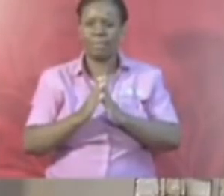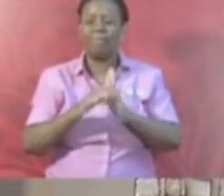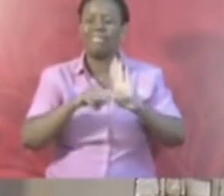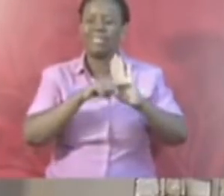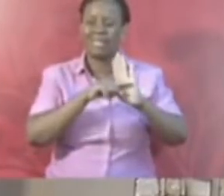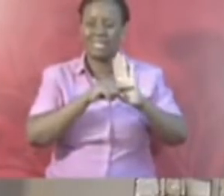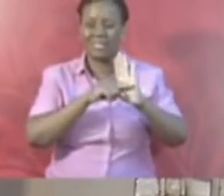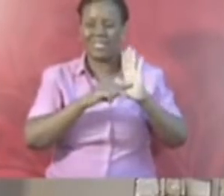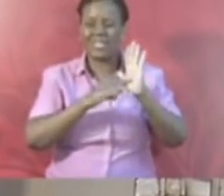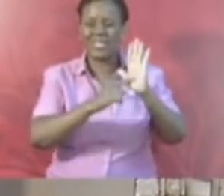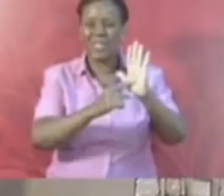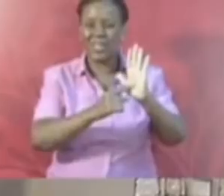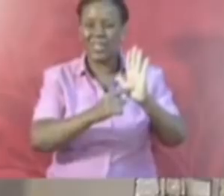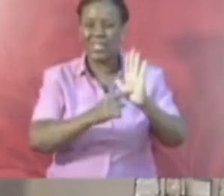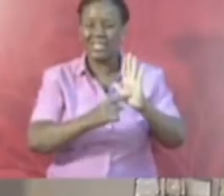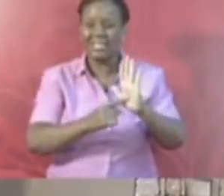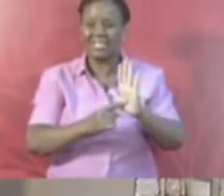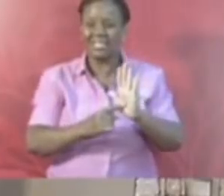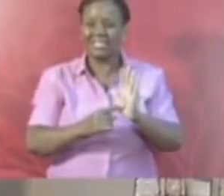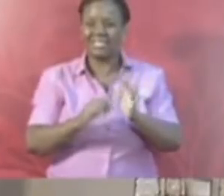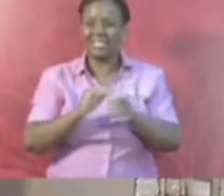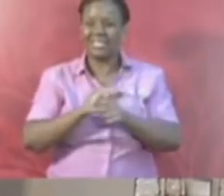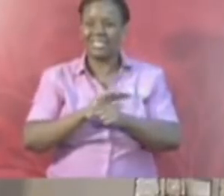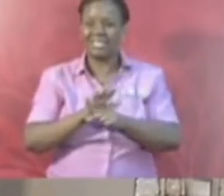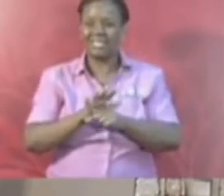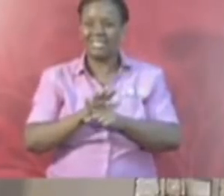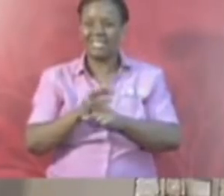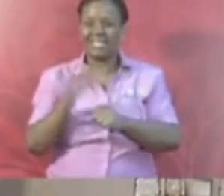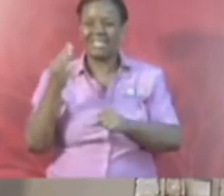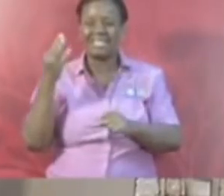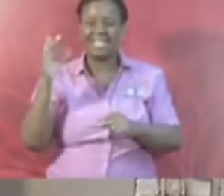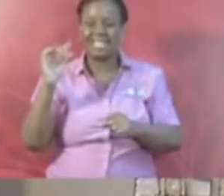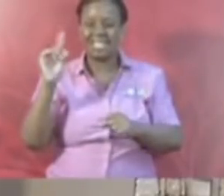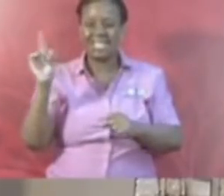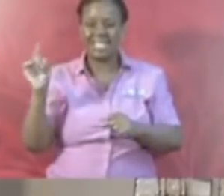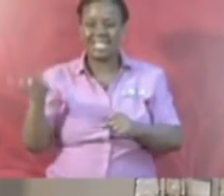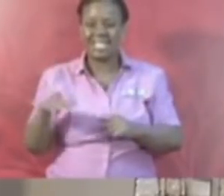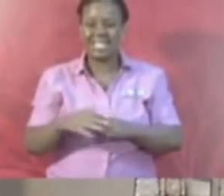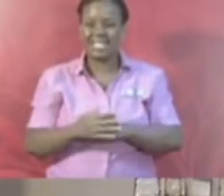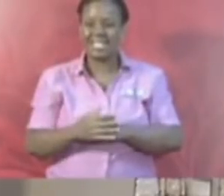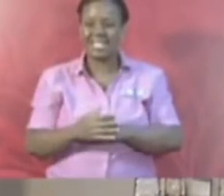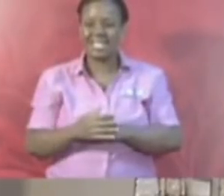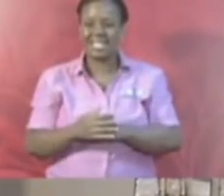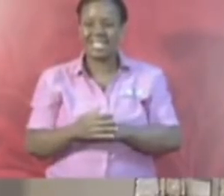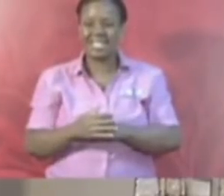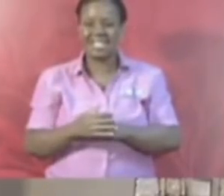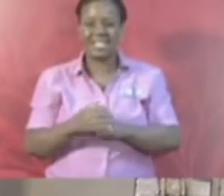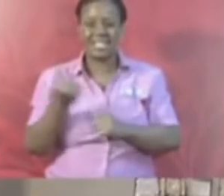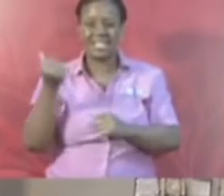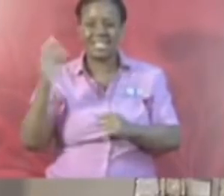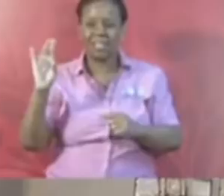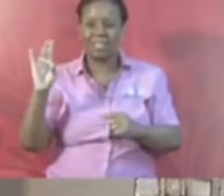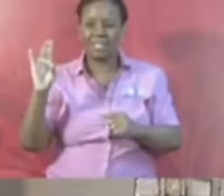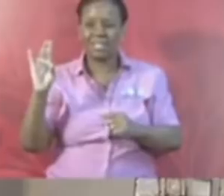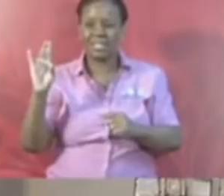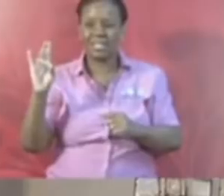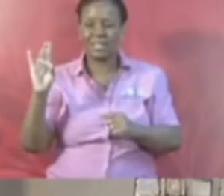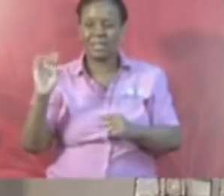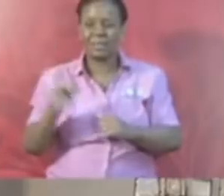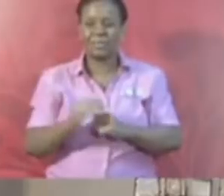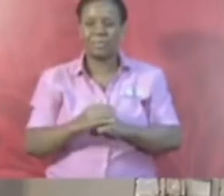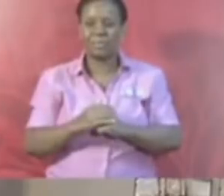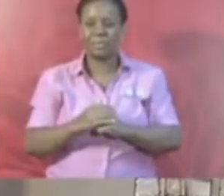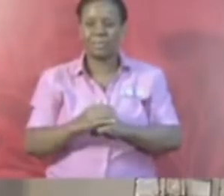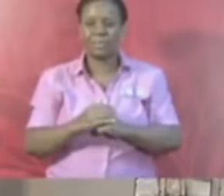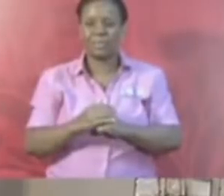a COVID-19 negative PCR test within 17 hours, 72 hours of arrival in Trinidad and Tobago,